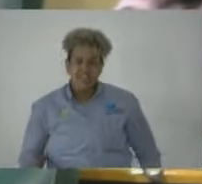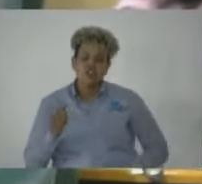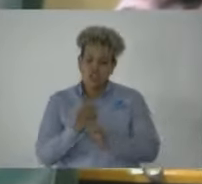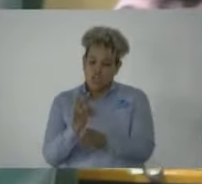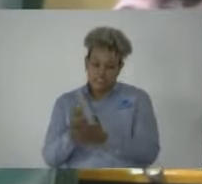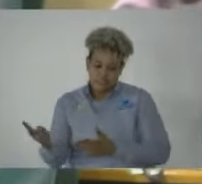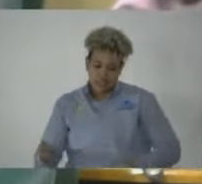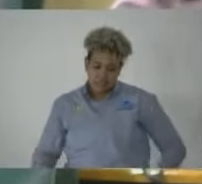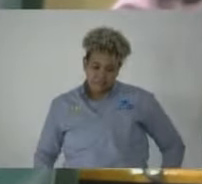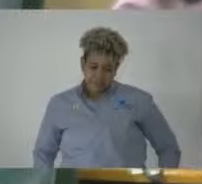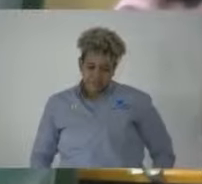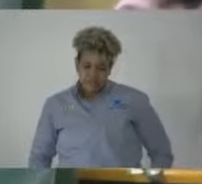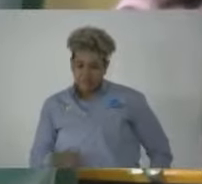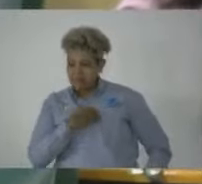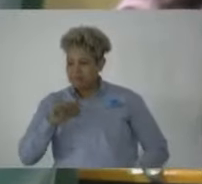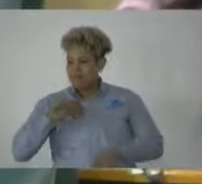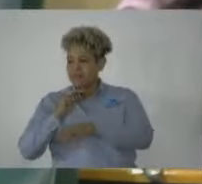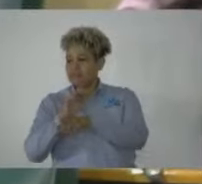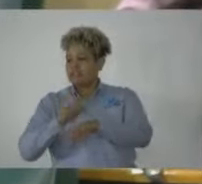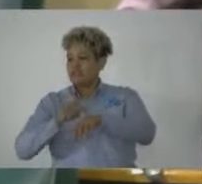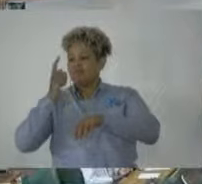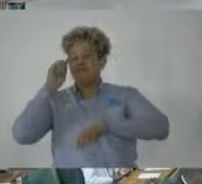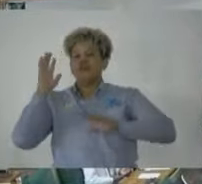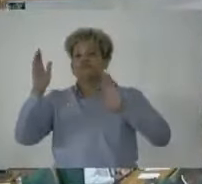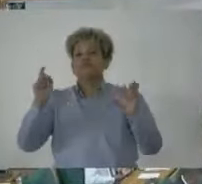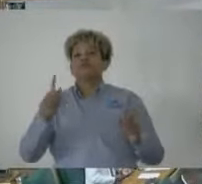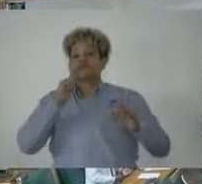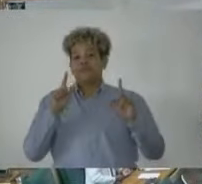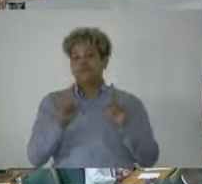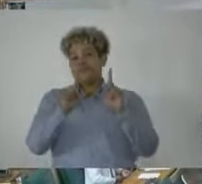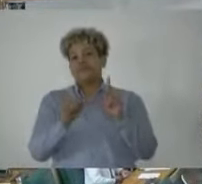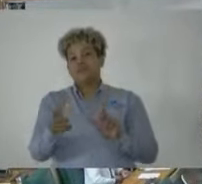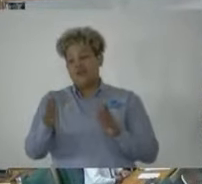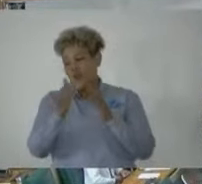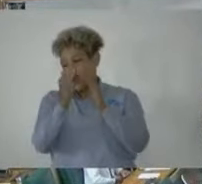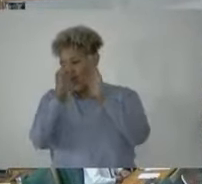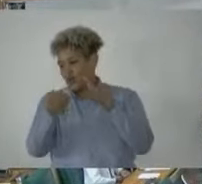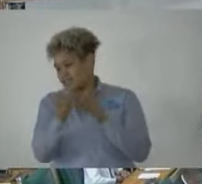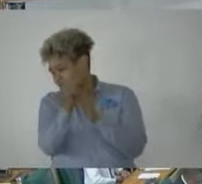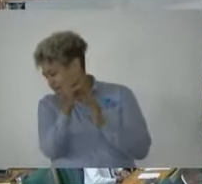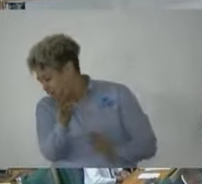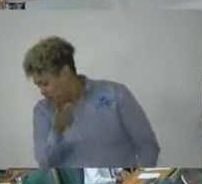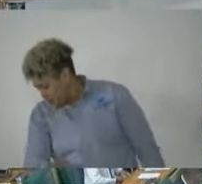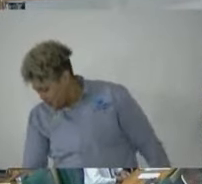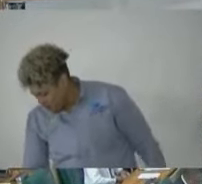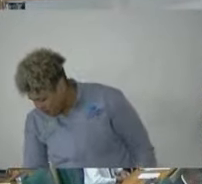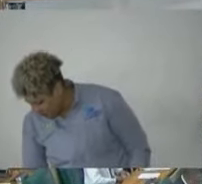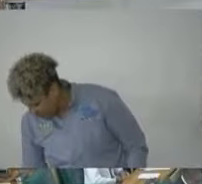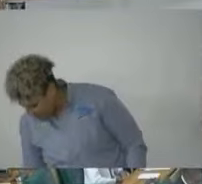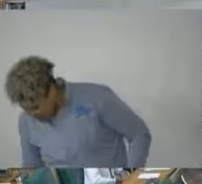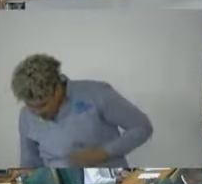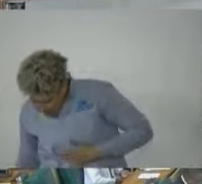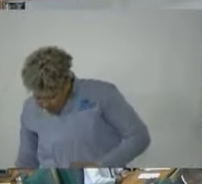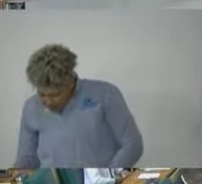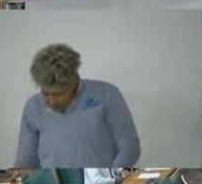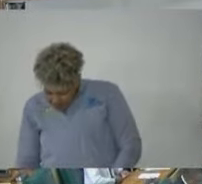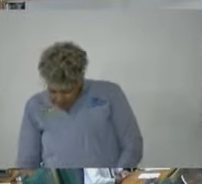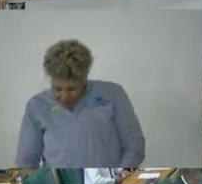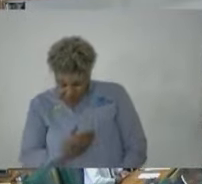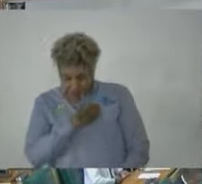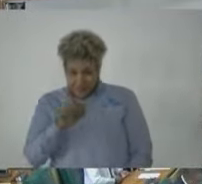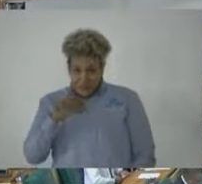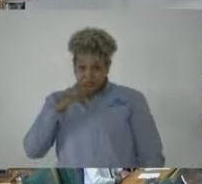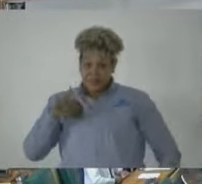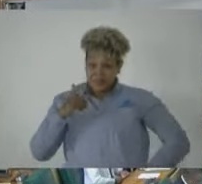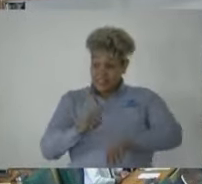Members, the minister's time for speaking has expired. House Leader. Madam Speaker, the member's